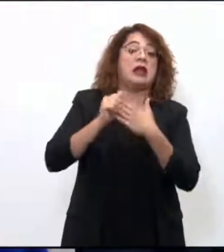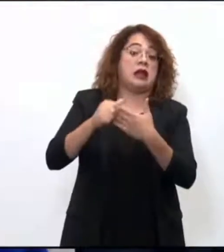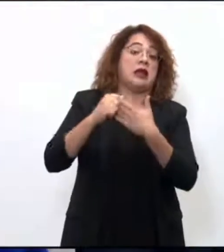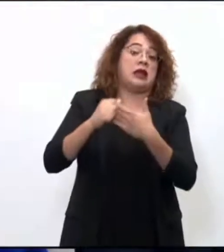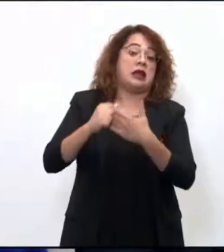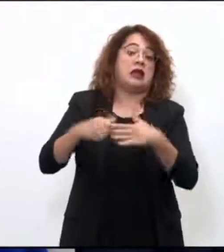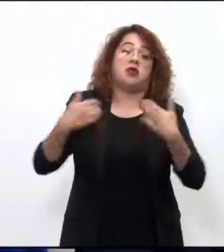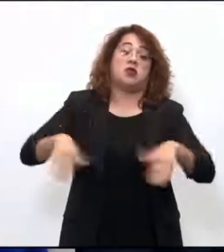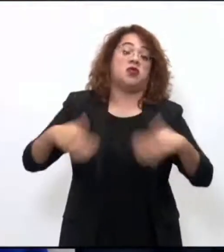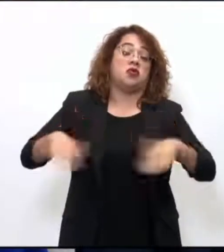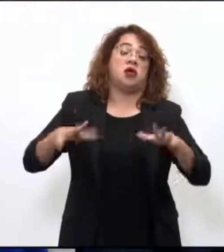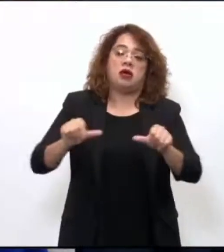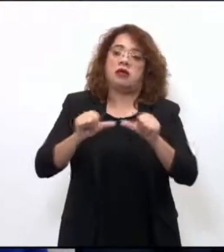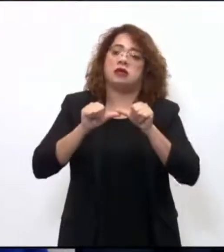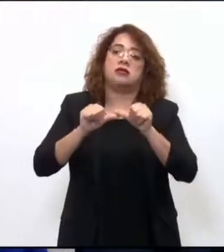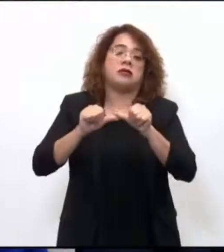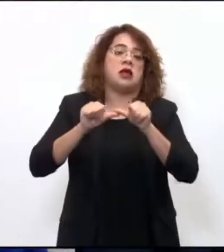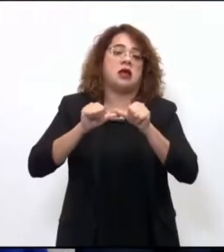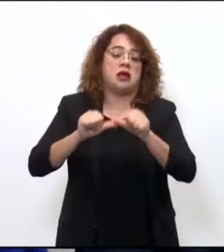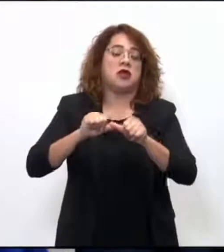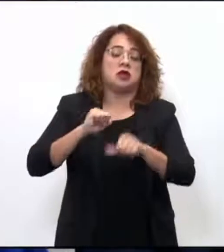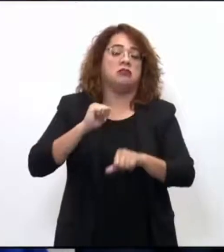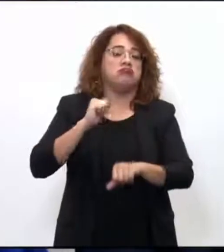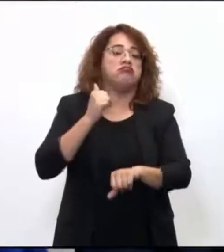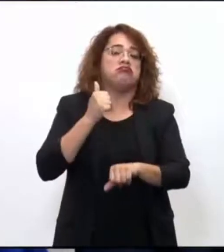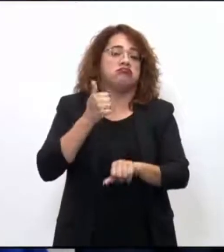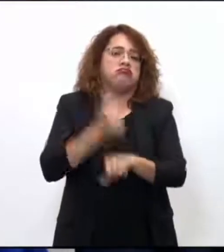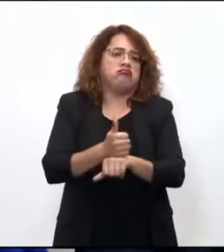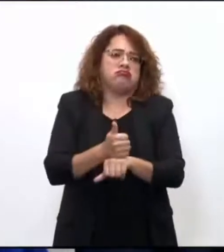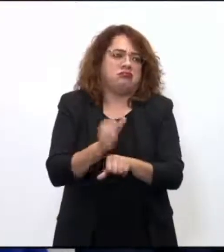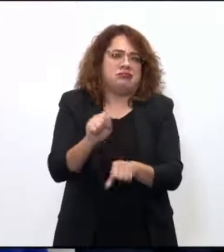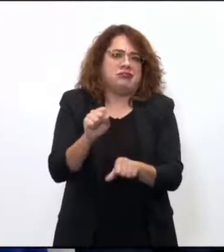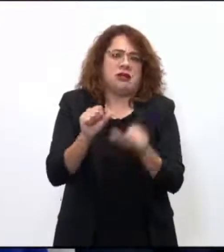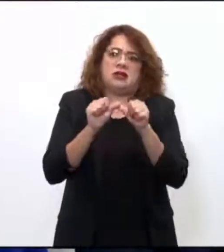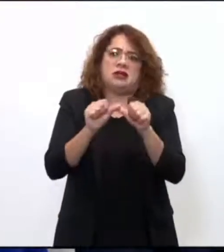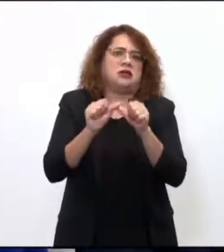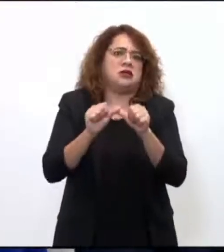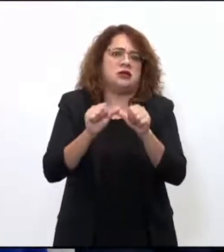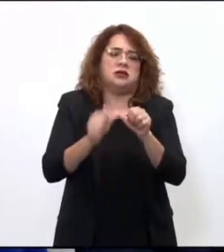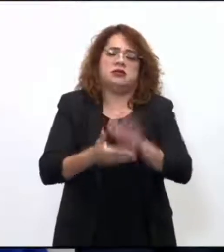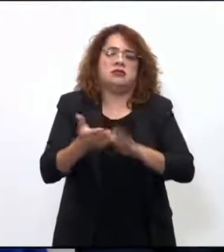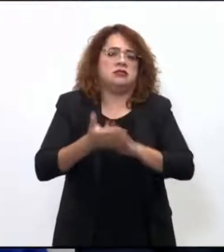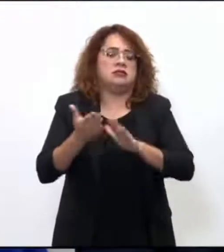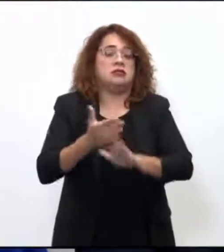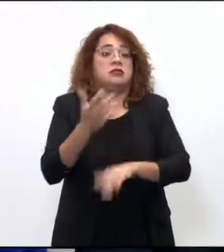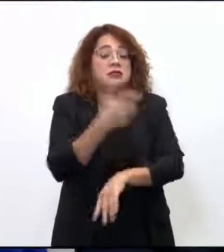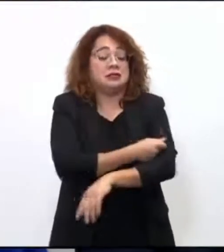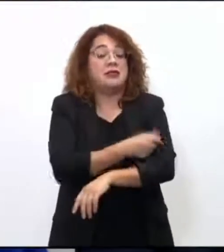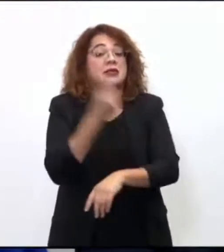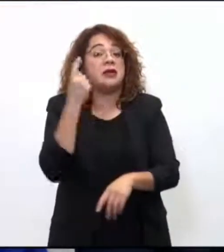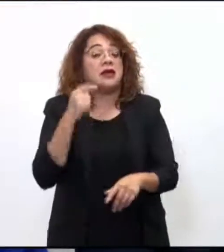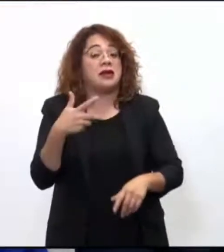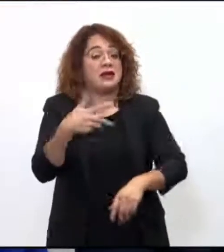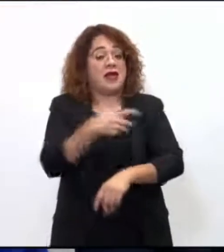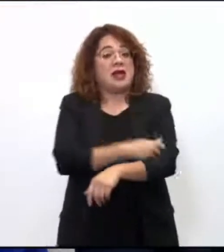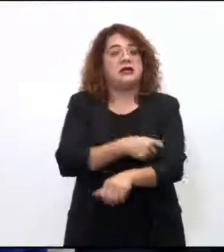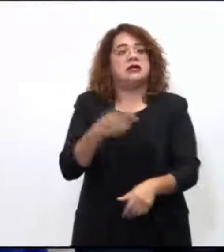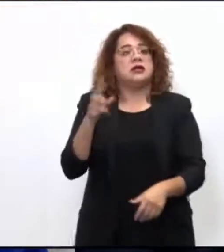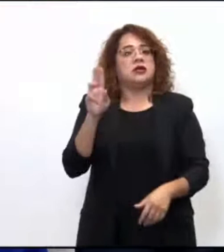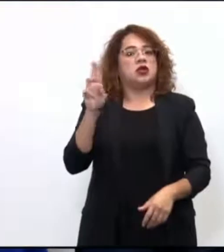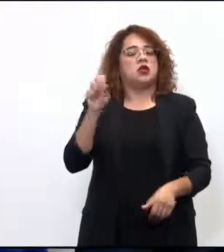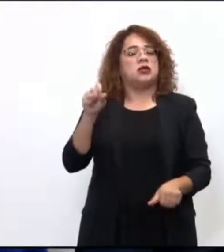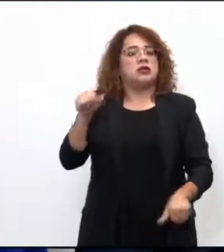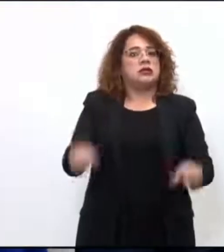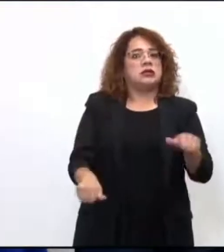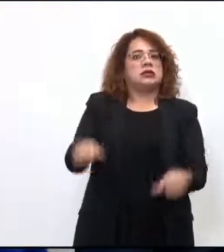area, and this vaccine hesitancy question is something that, as a country and a state and a city,